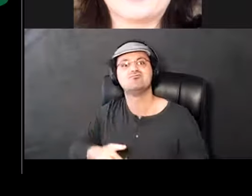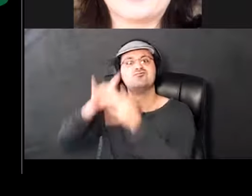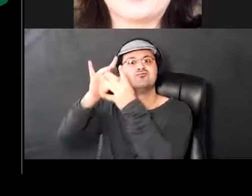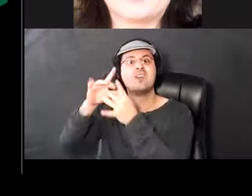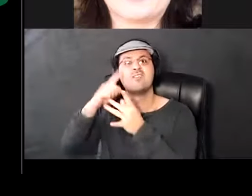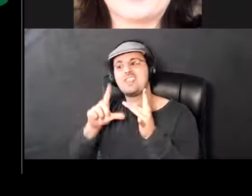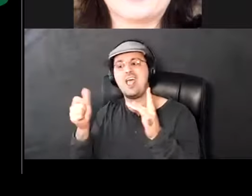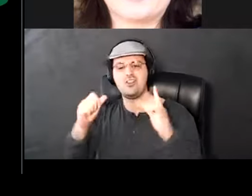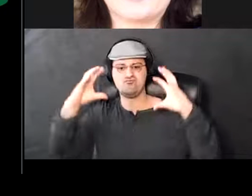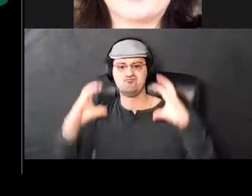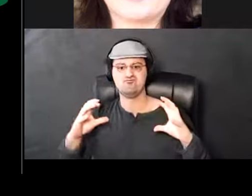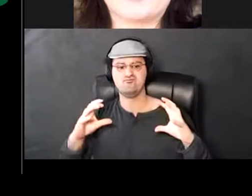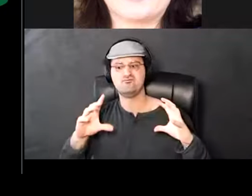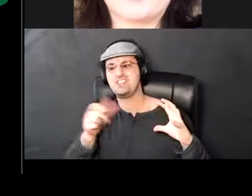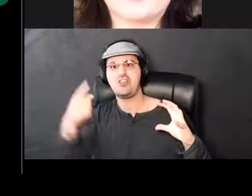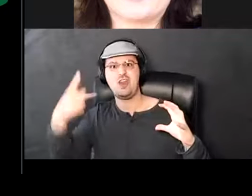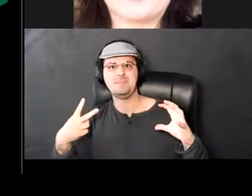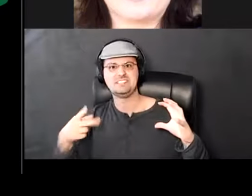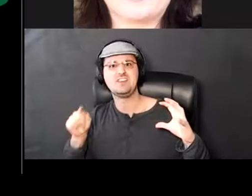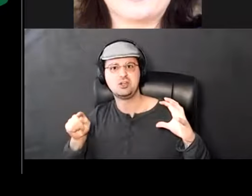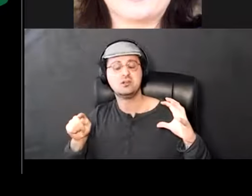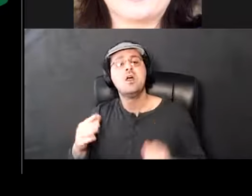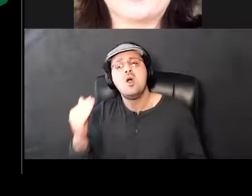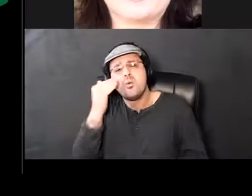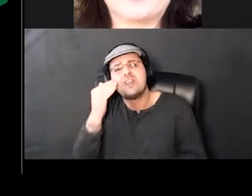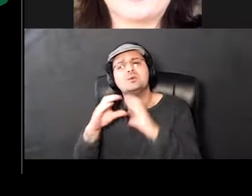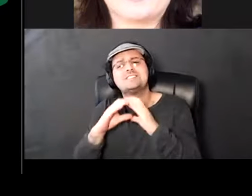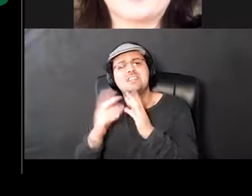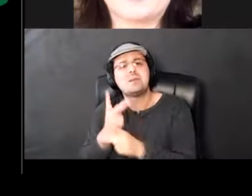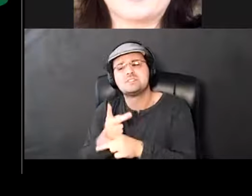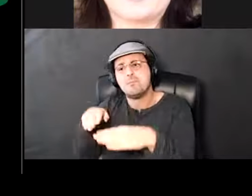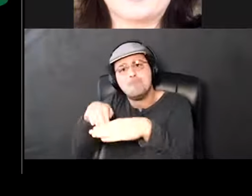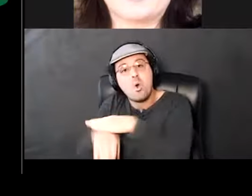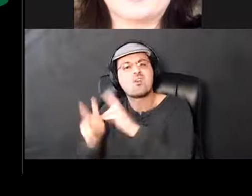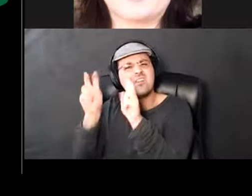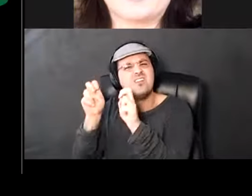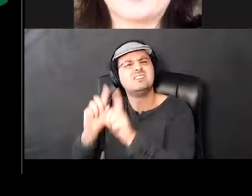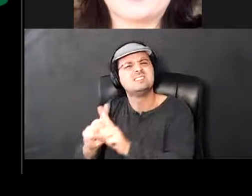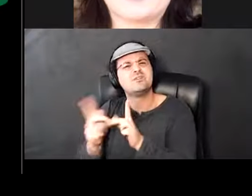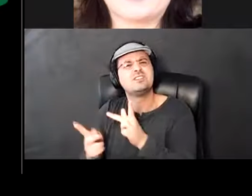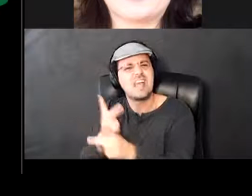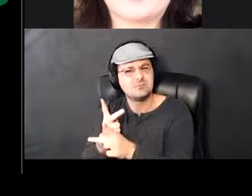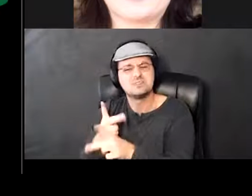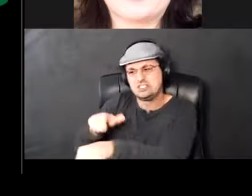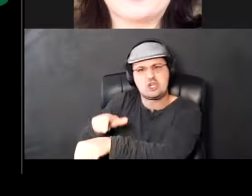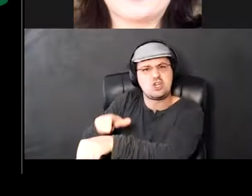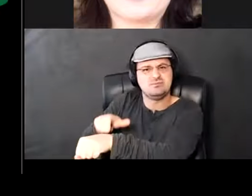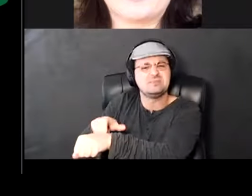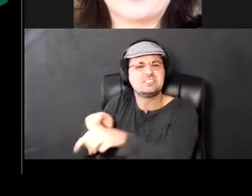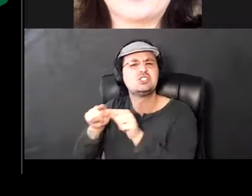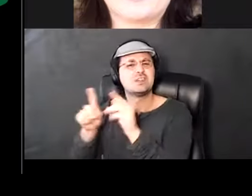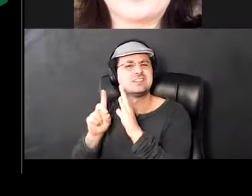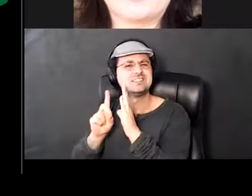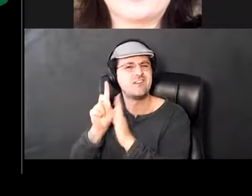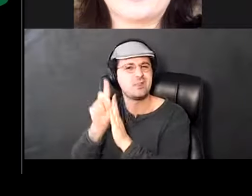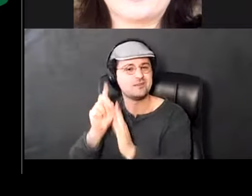hemisphere. And we know that these different cell types are born at different times in development. So, for example, these ones